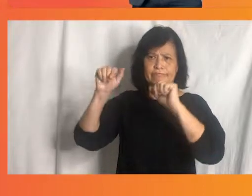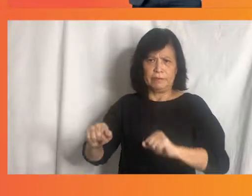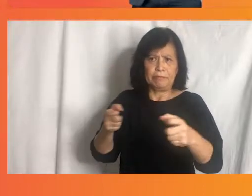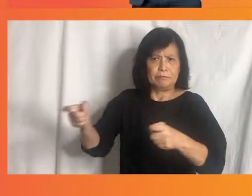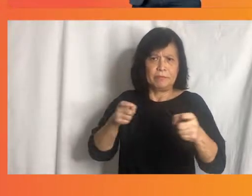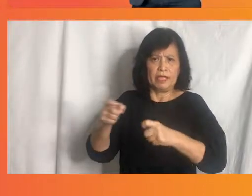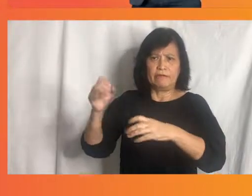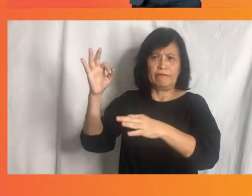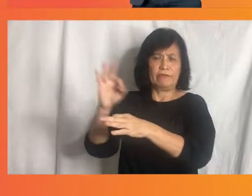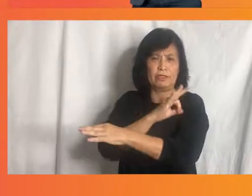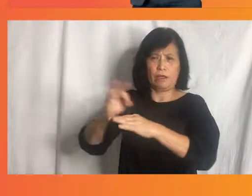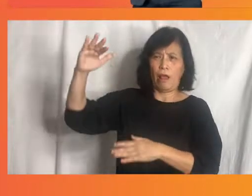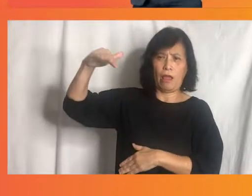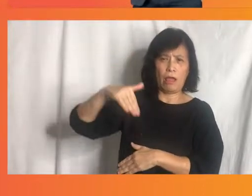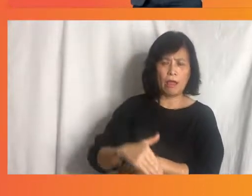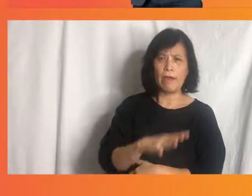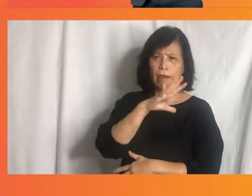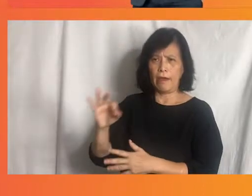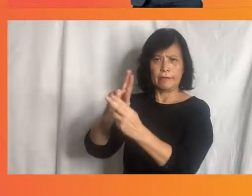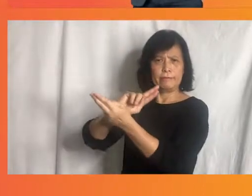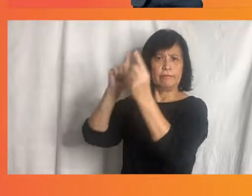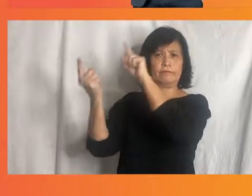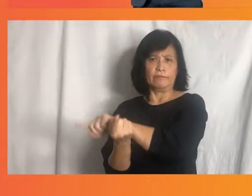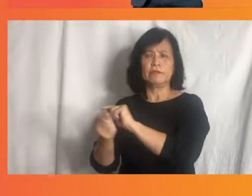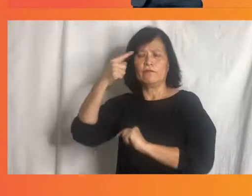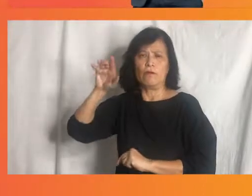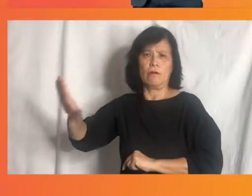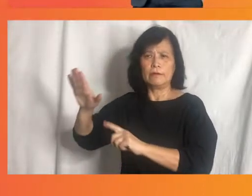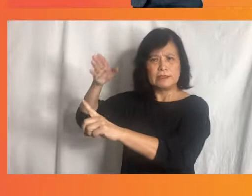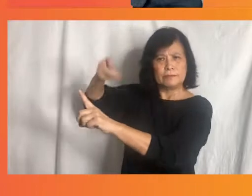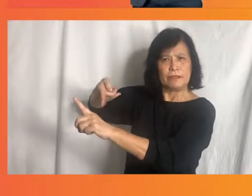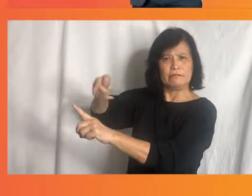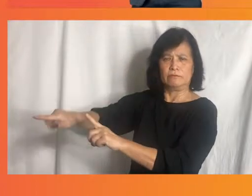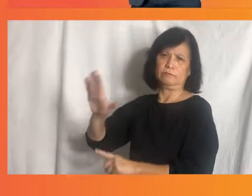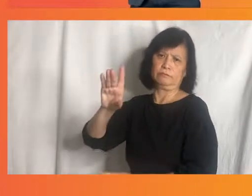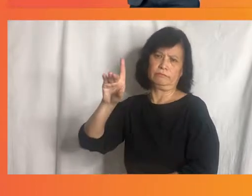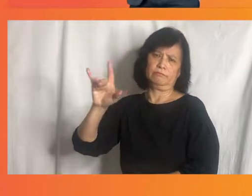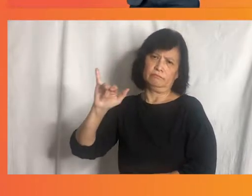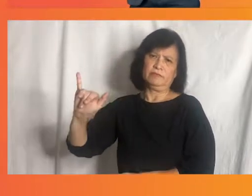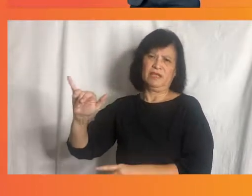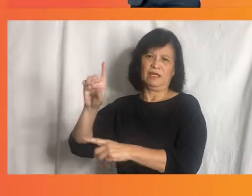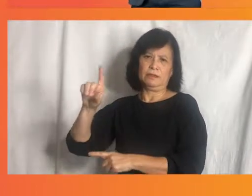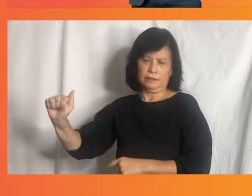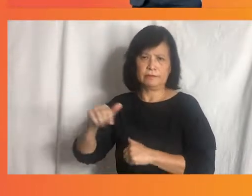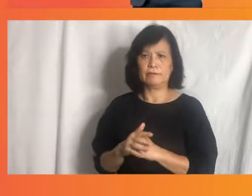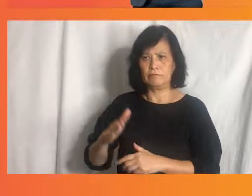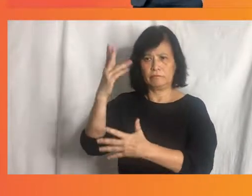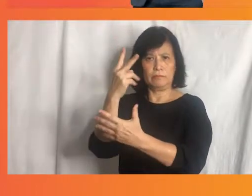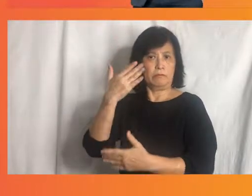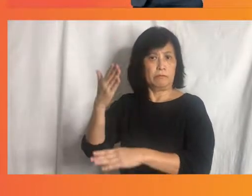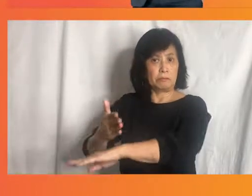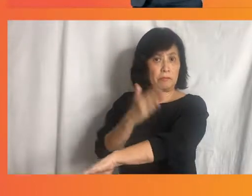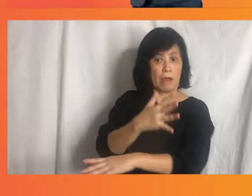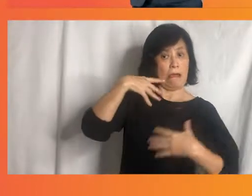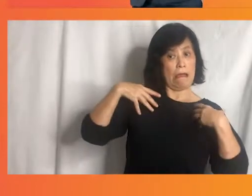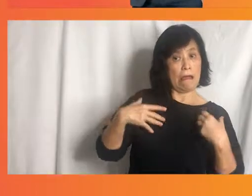and reverse any deconditioning specific to their impaired mobility. Improvements in both their function and health can